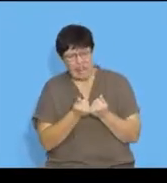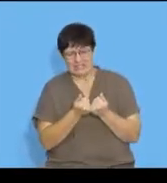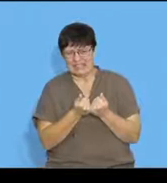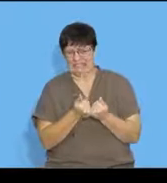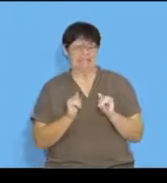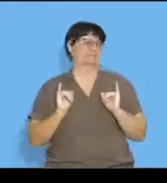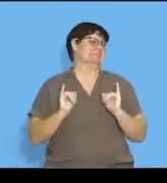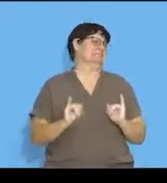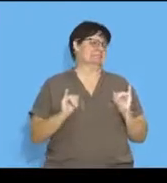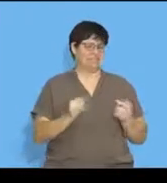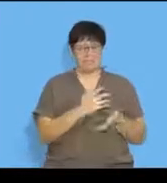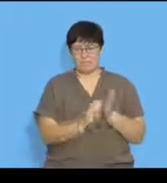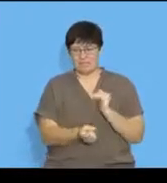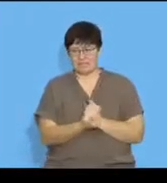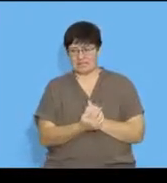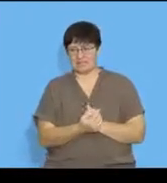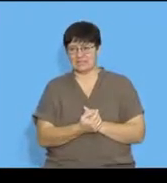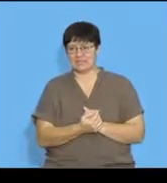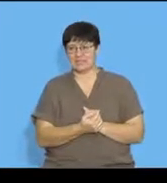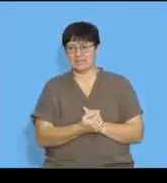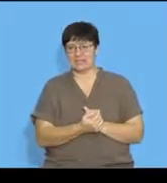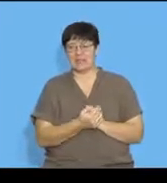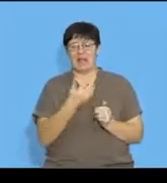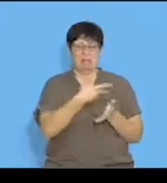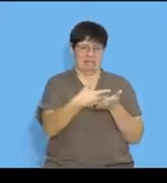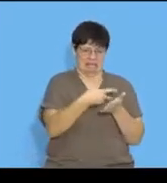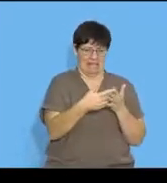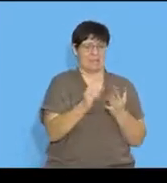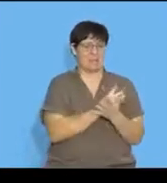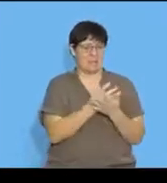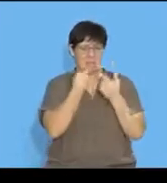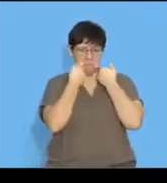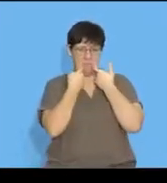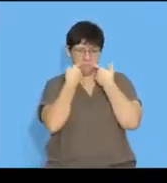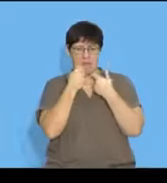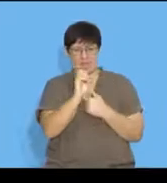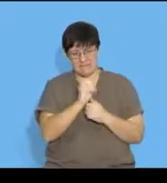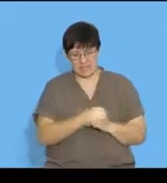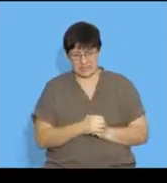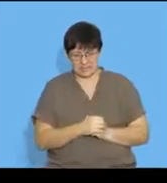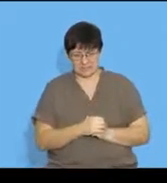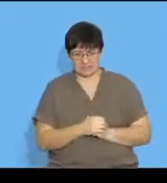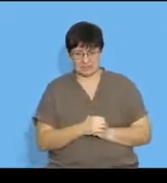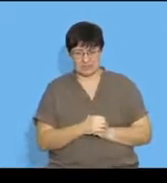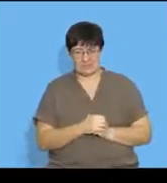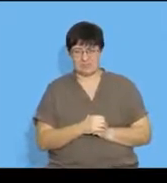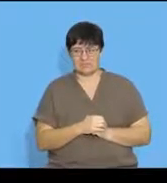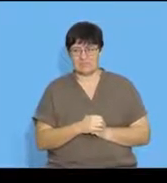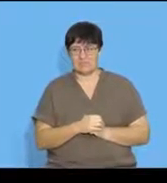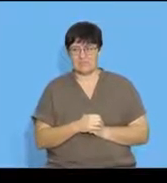gross. What happens is you might get a little bit of bleeding on the inside of your mouth here,